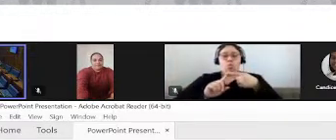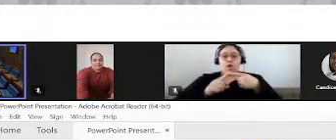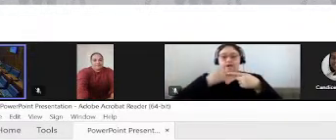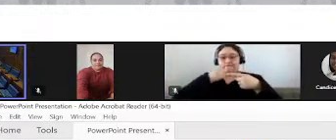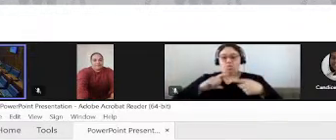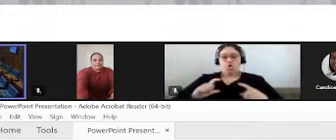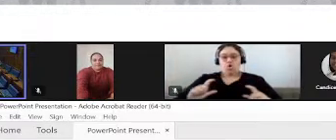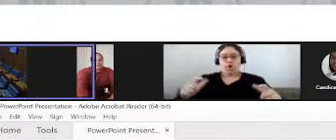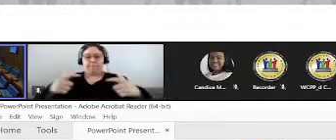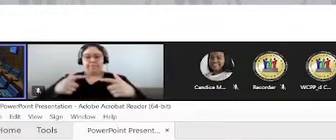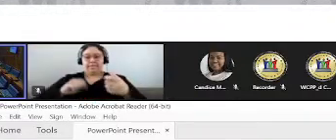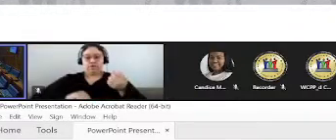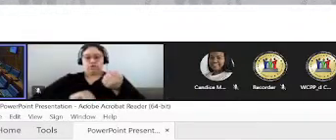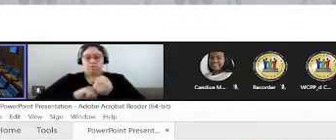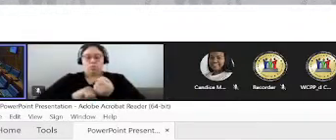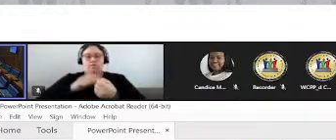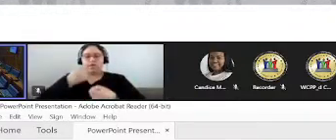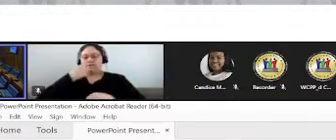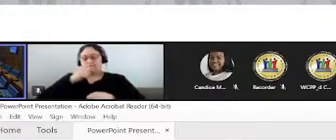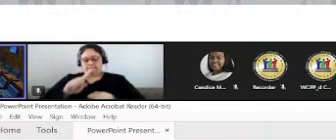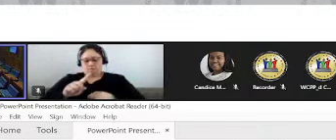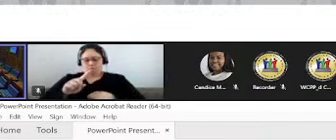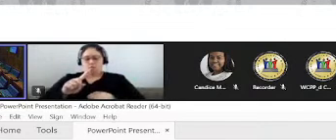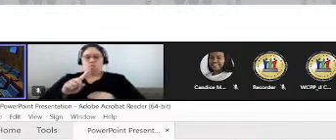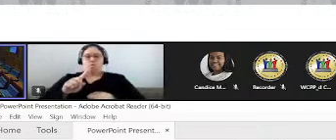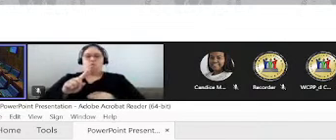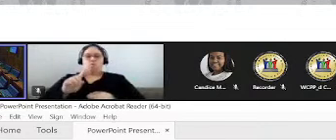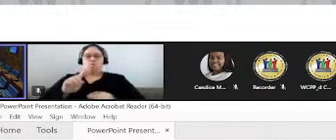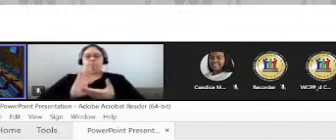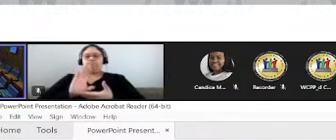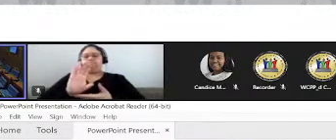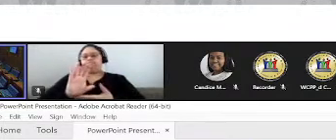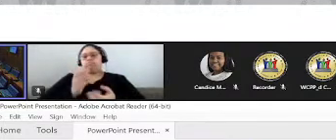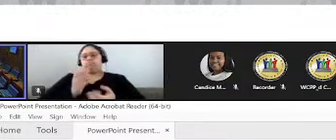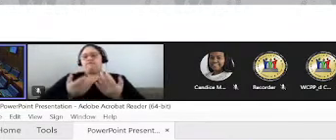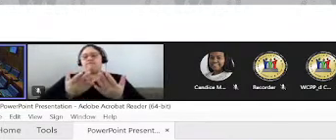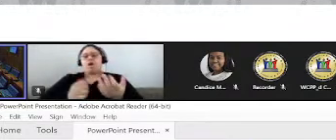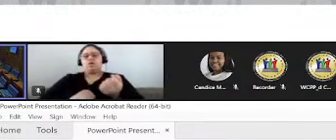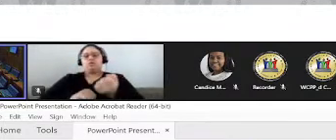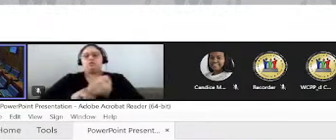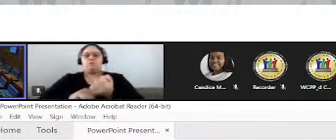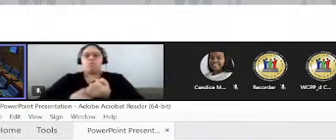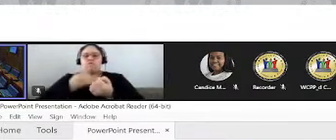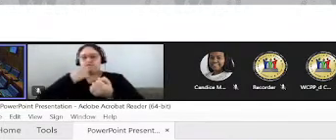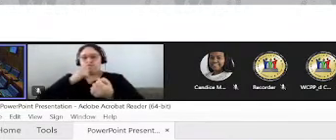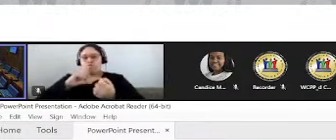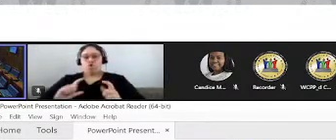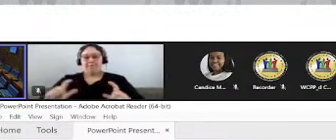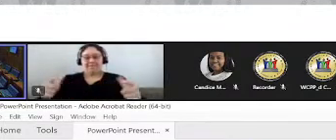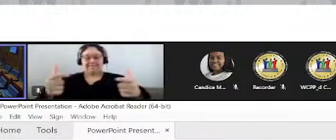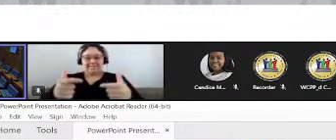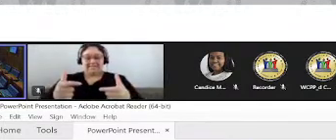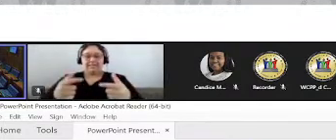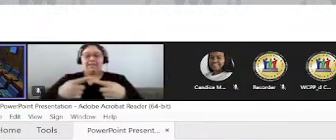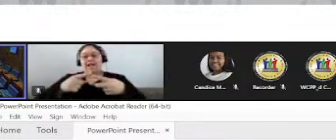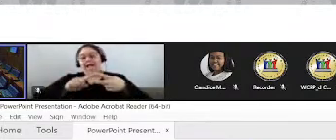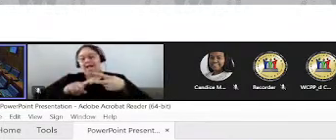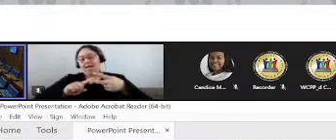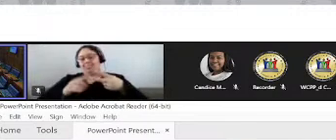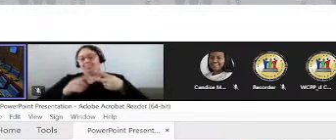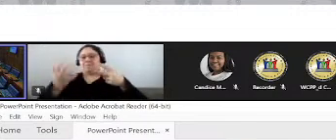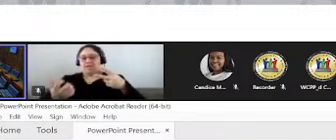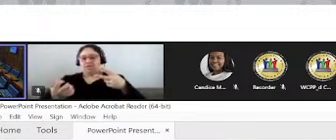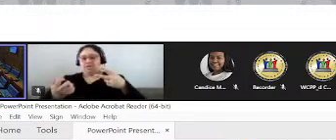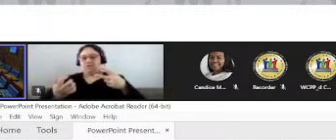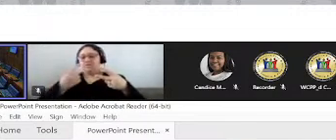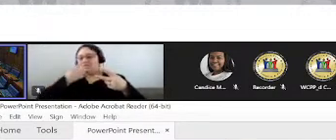committee support. So that would be for a component that provides support to committees. And the other budget